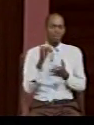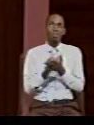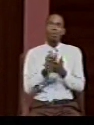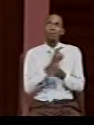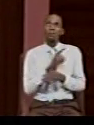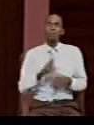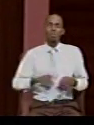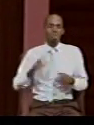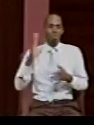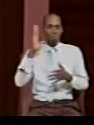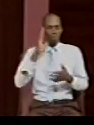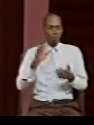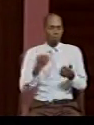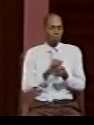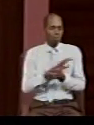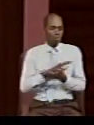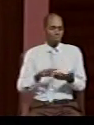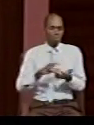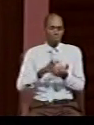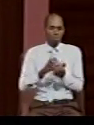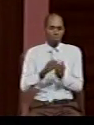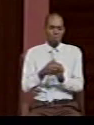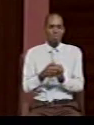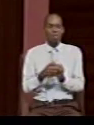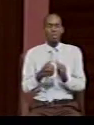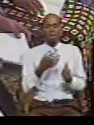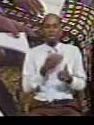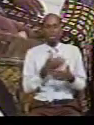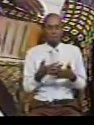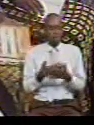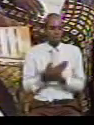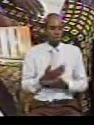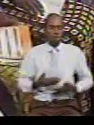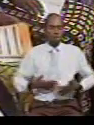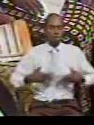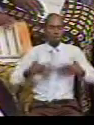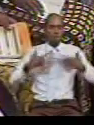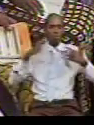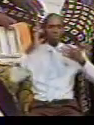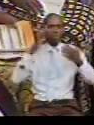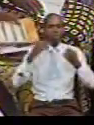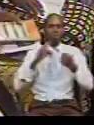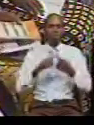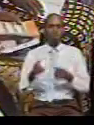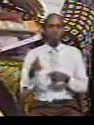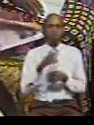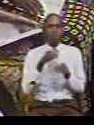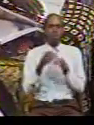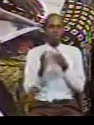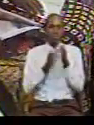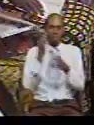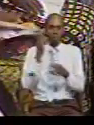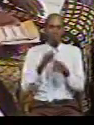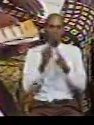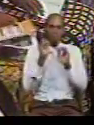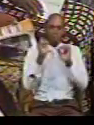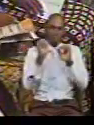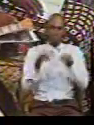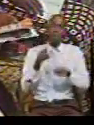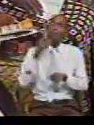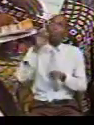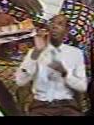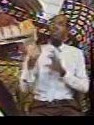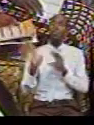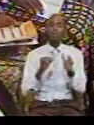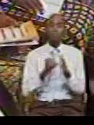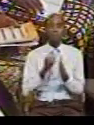destroy. New life will come to you in Jesus' name. Can he do it? Look